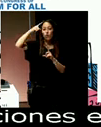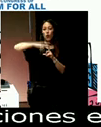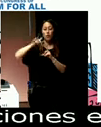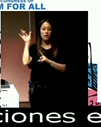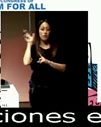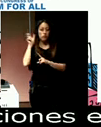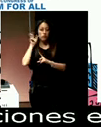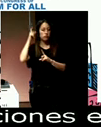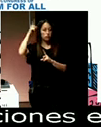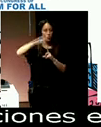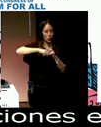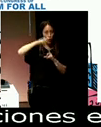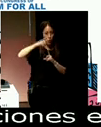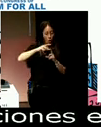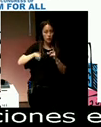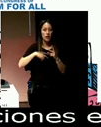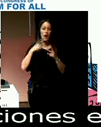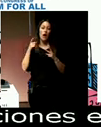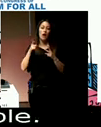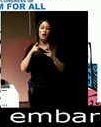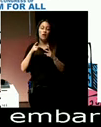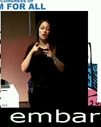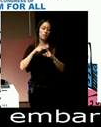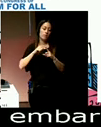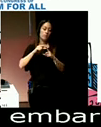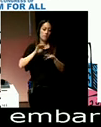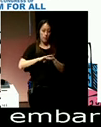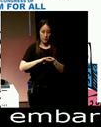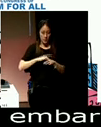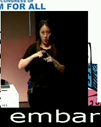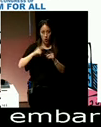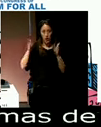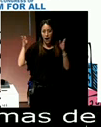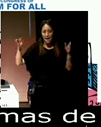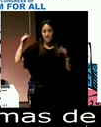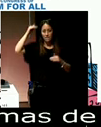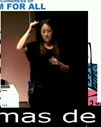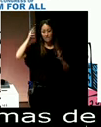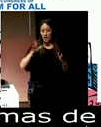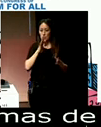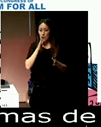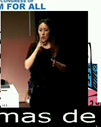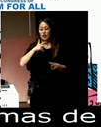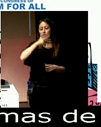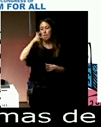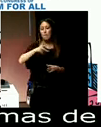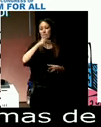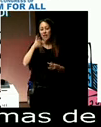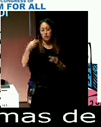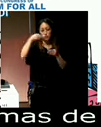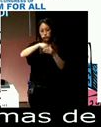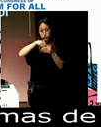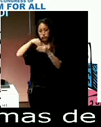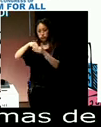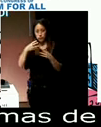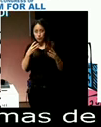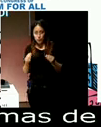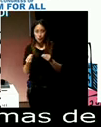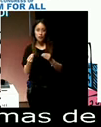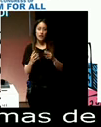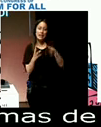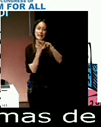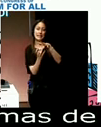are some volume problems, including the size of the app, because we have to integrate many videos, and the